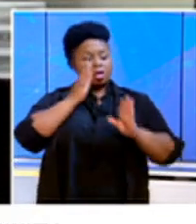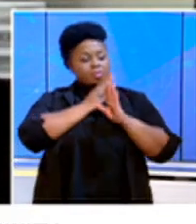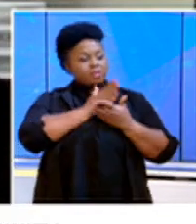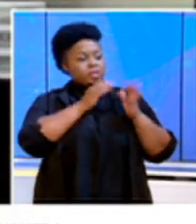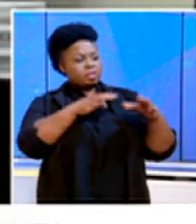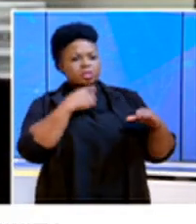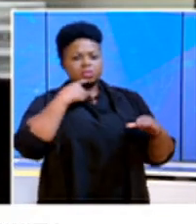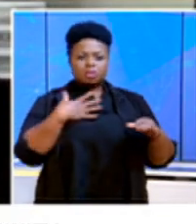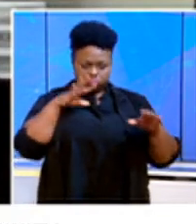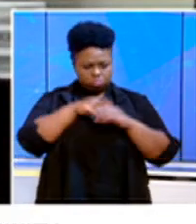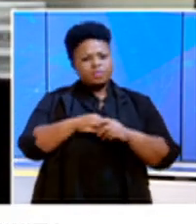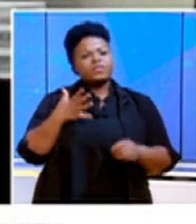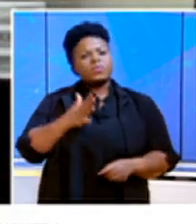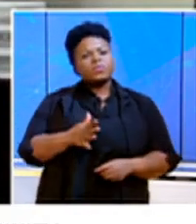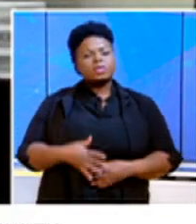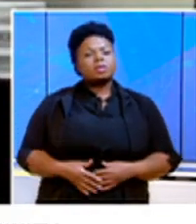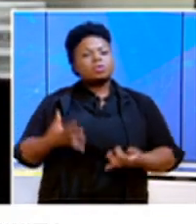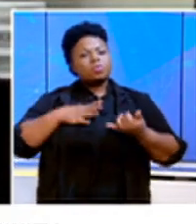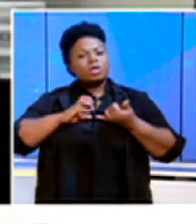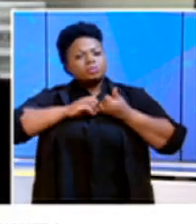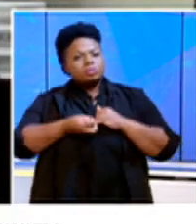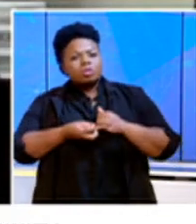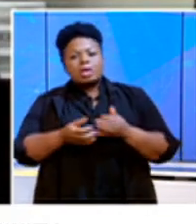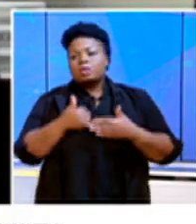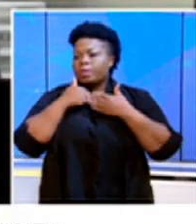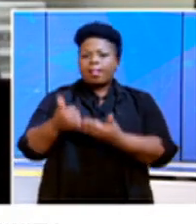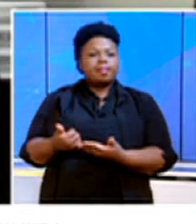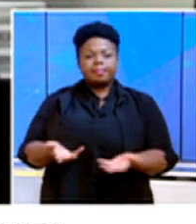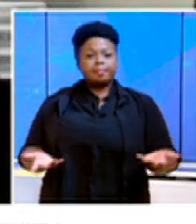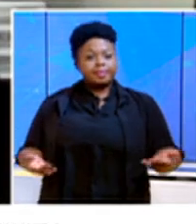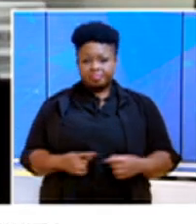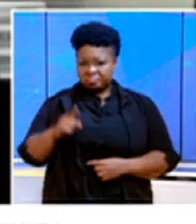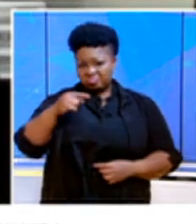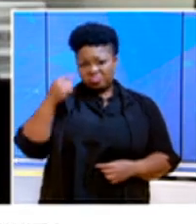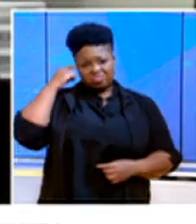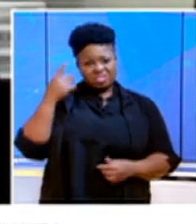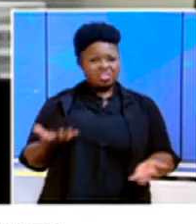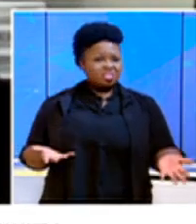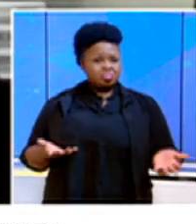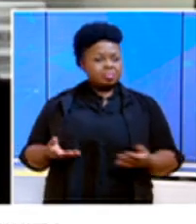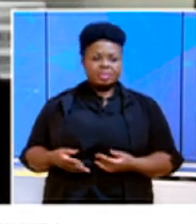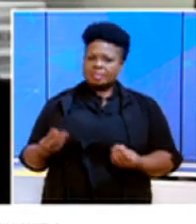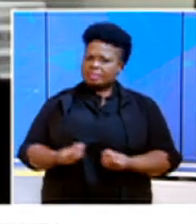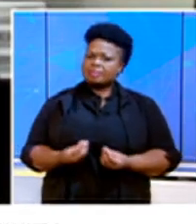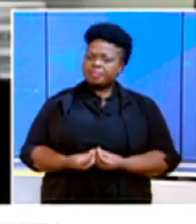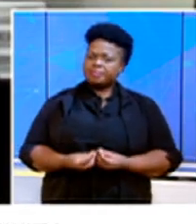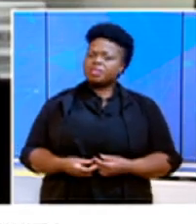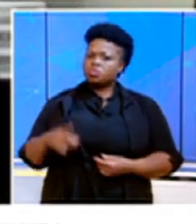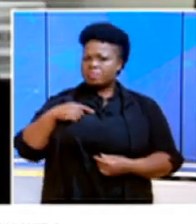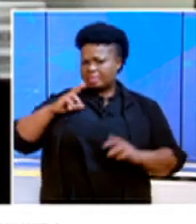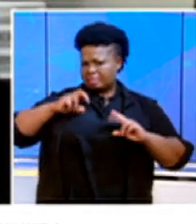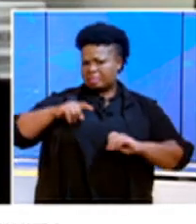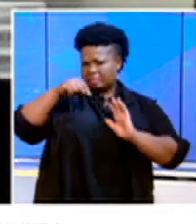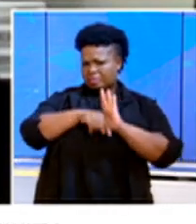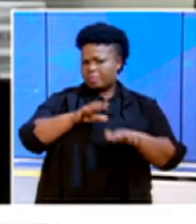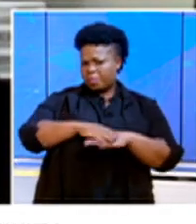to want to get involved, to want to try and assist where they can. Do you think that this is something that we should be looking